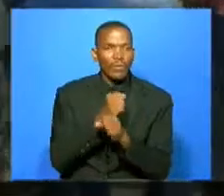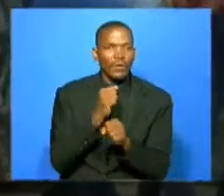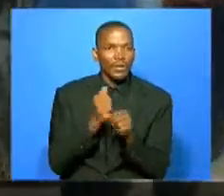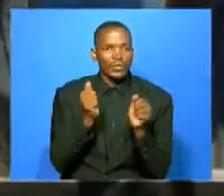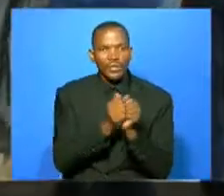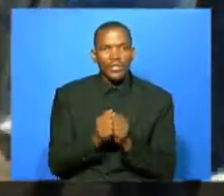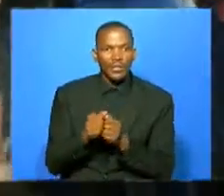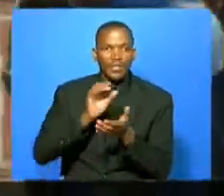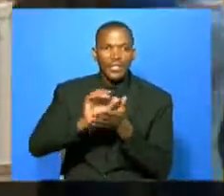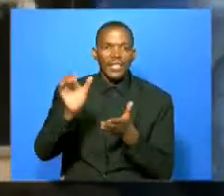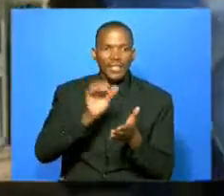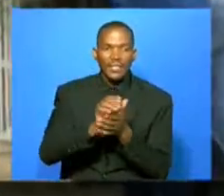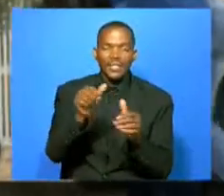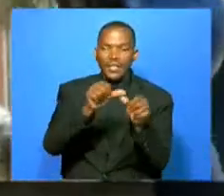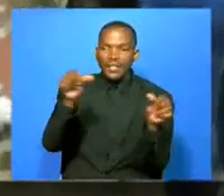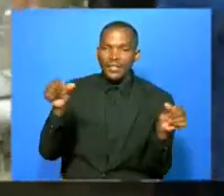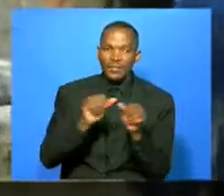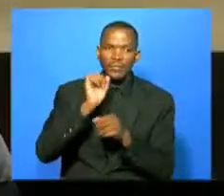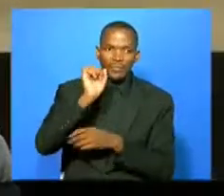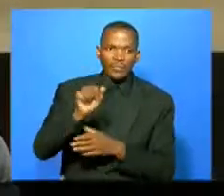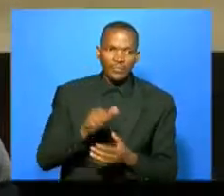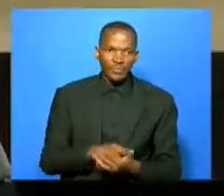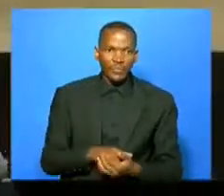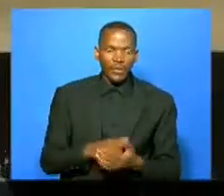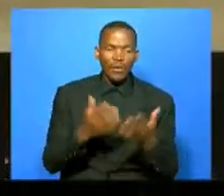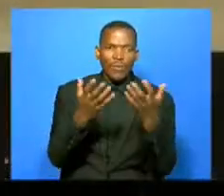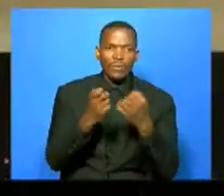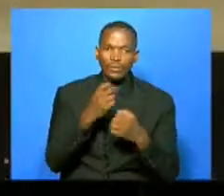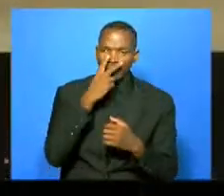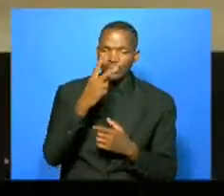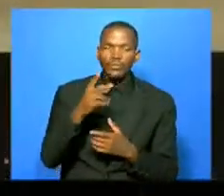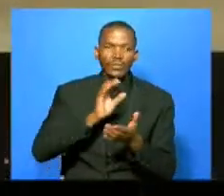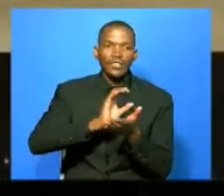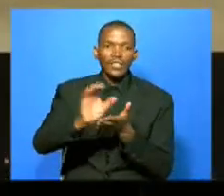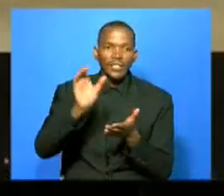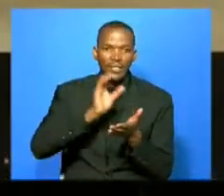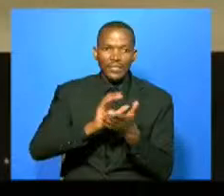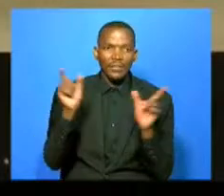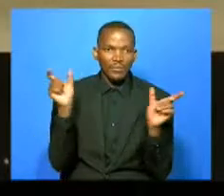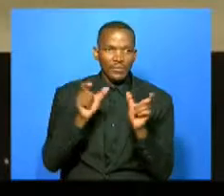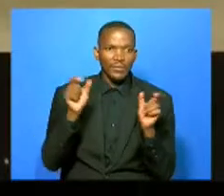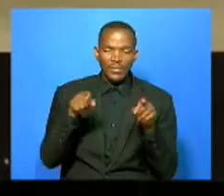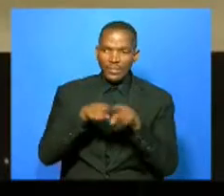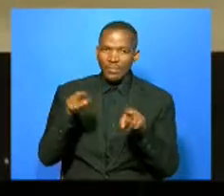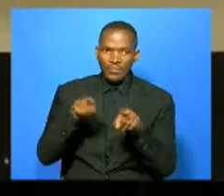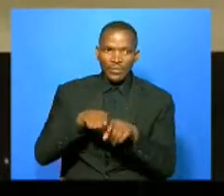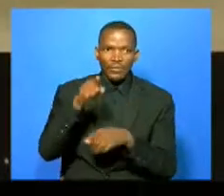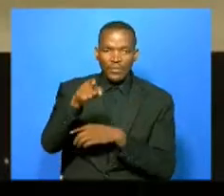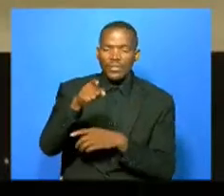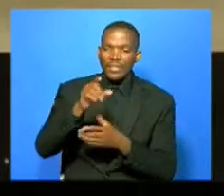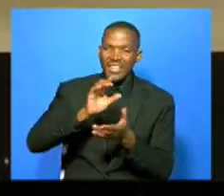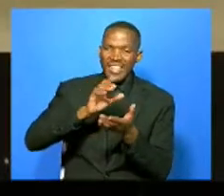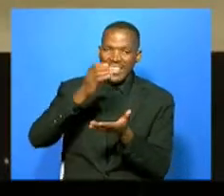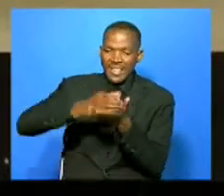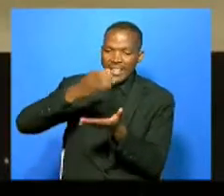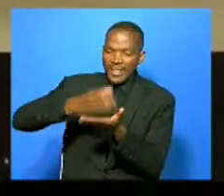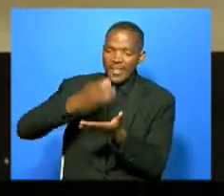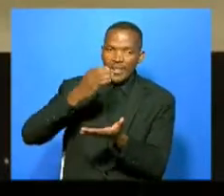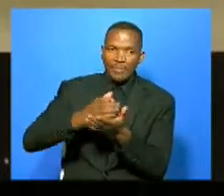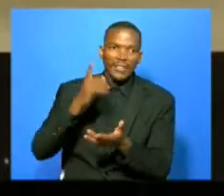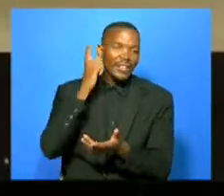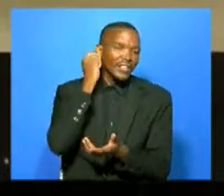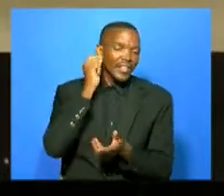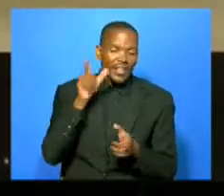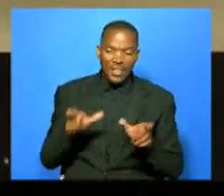go phepatsa tikologo re batla gore gantsi a sala a phatshima jaaka komoki e e thadisitsweng ke ngwanyana